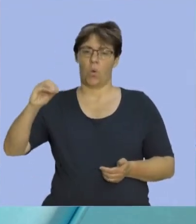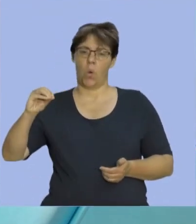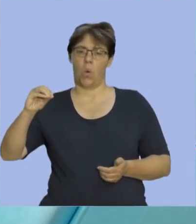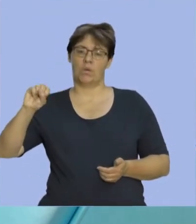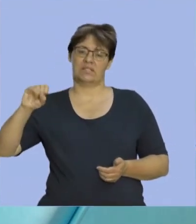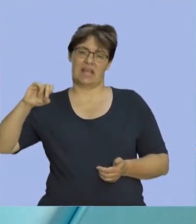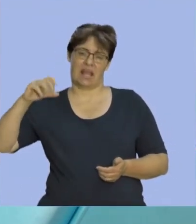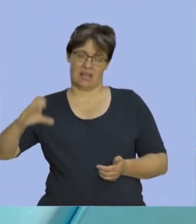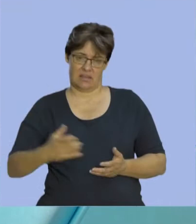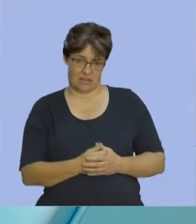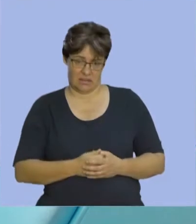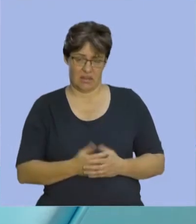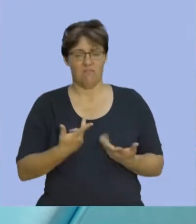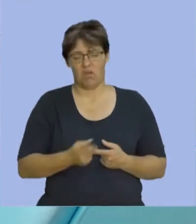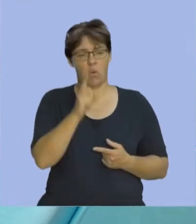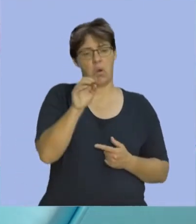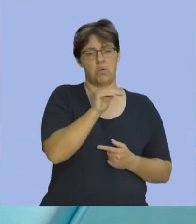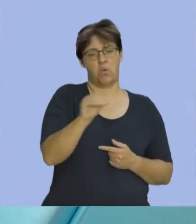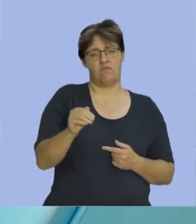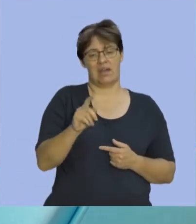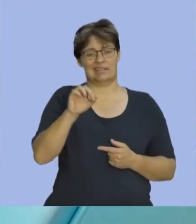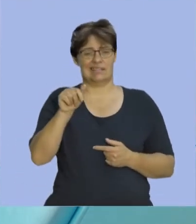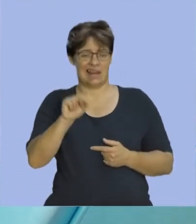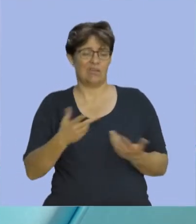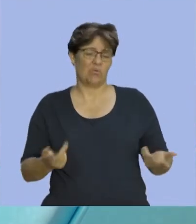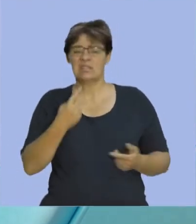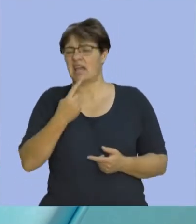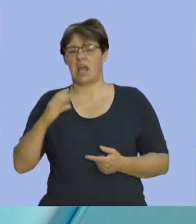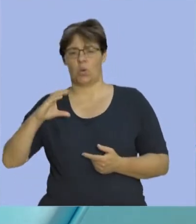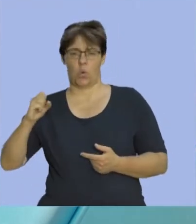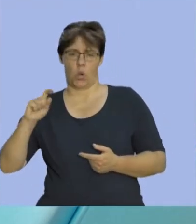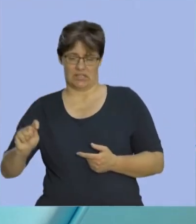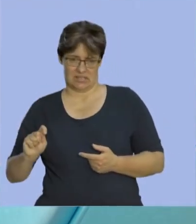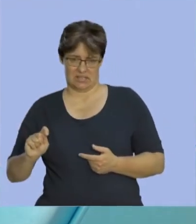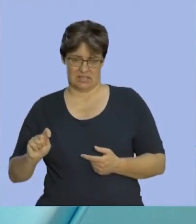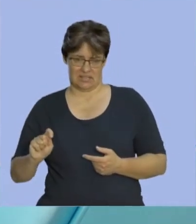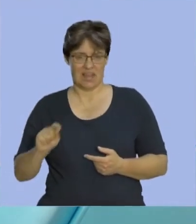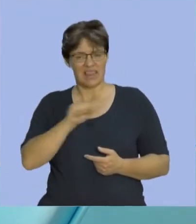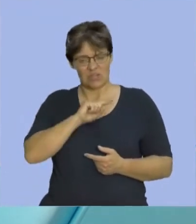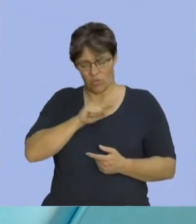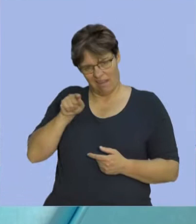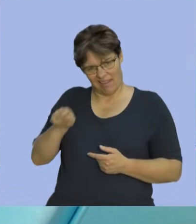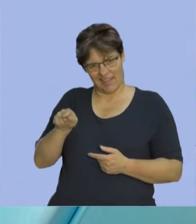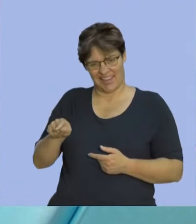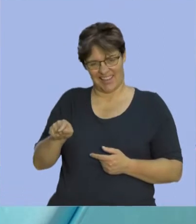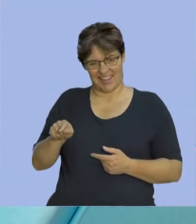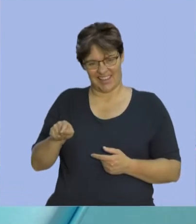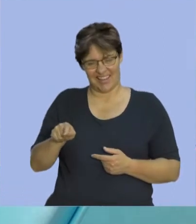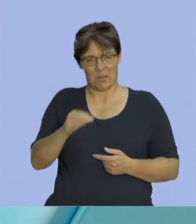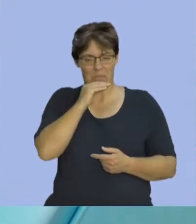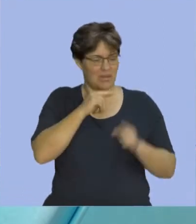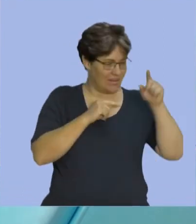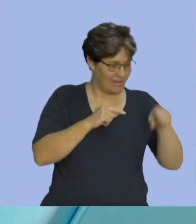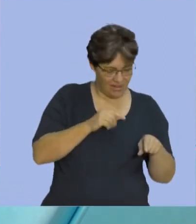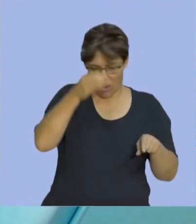cosec. If we want to find 1 over 10, we can say it's cot. That was the big idea of the definitions